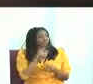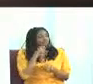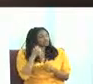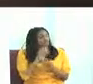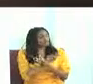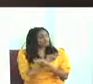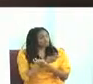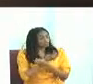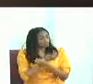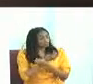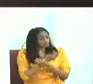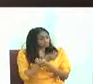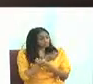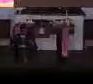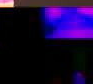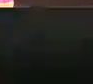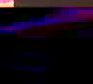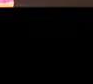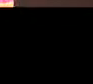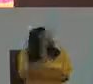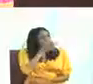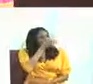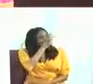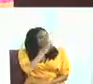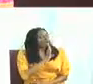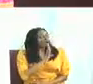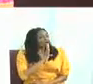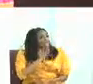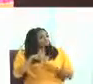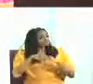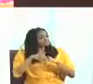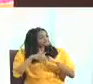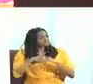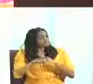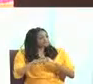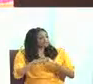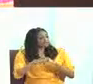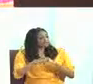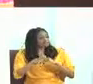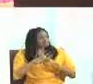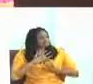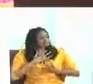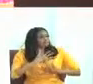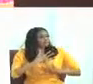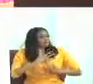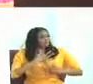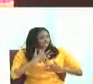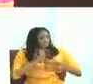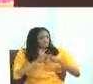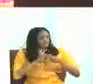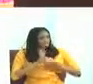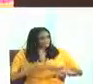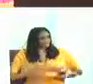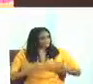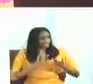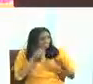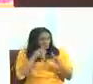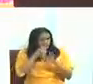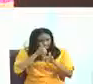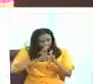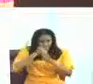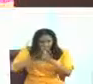know this morning that God has sent the breath of life. And each of us in here have